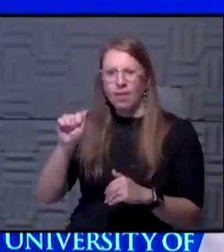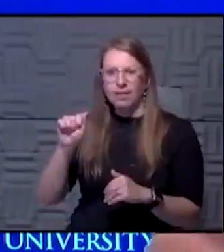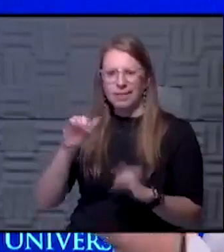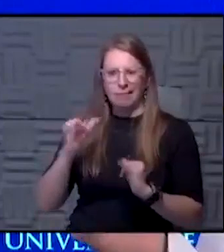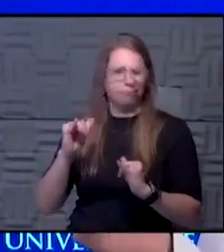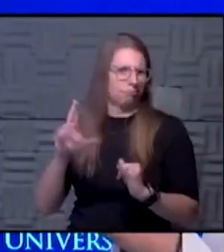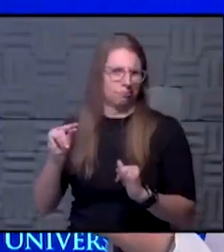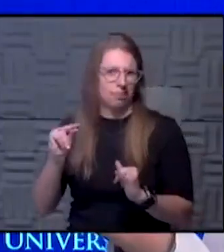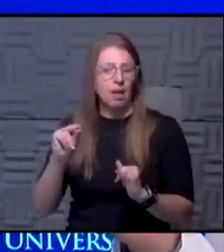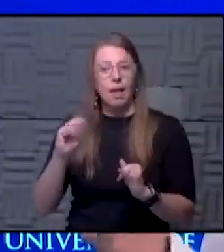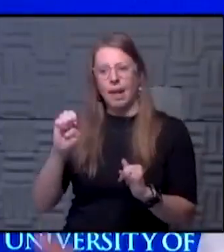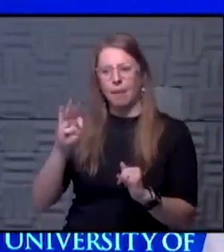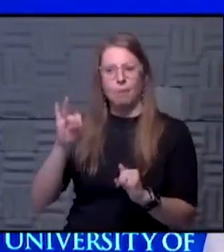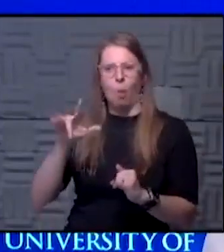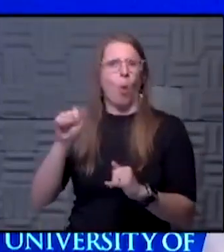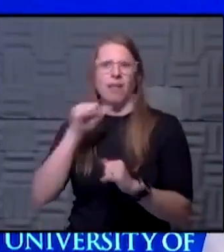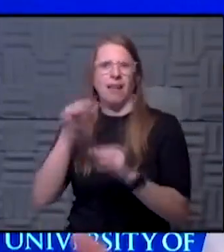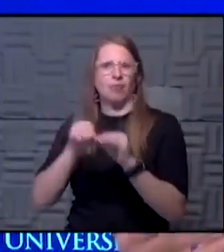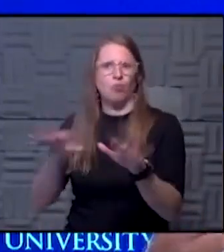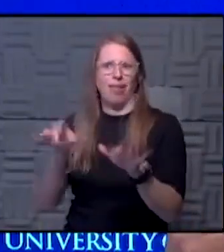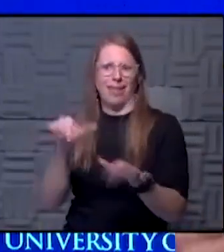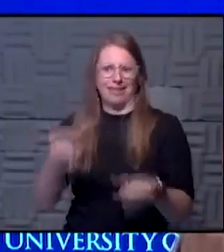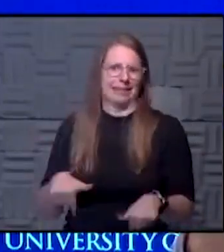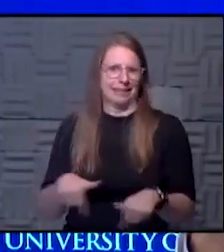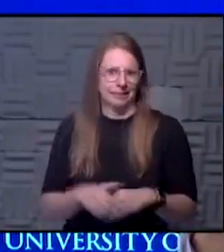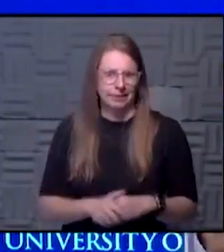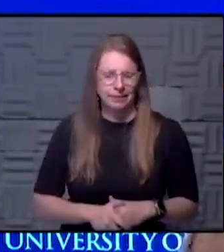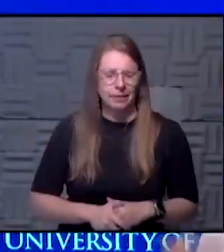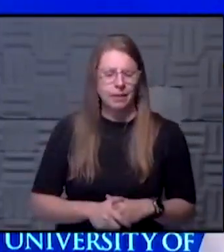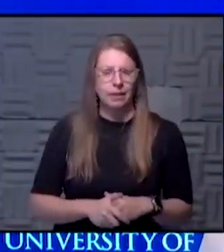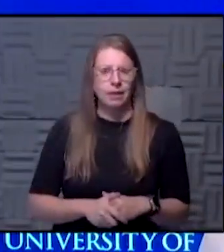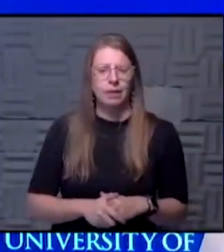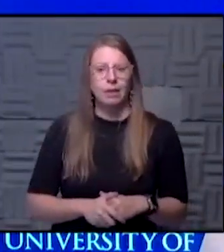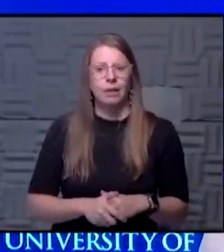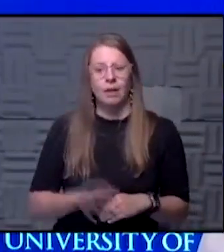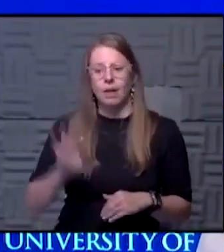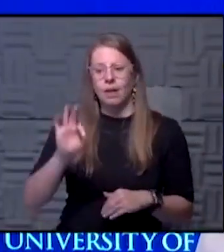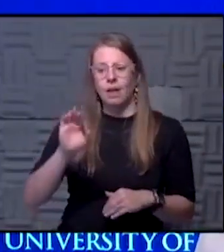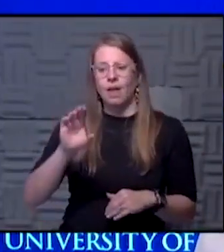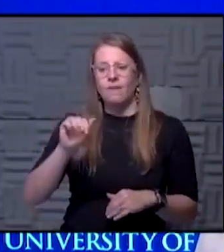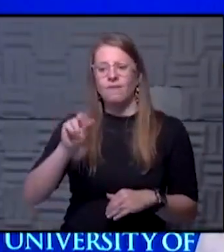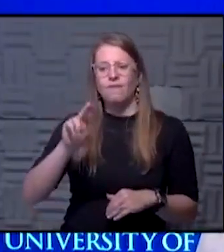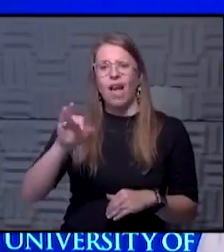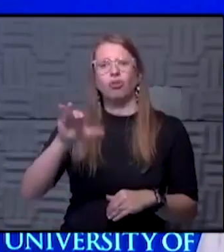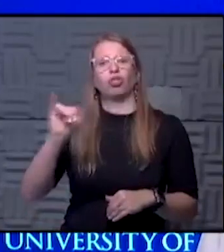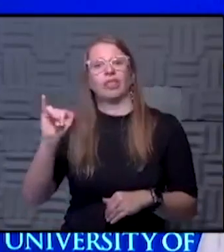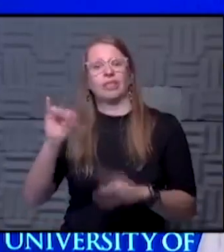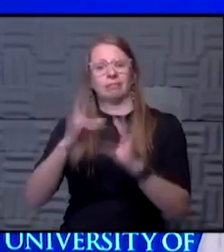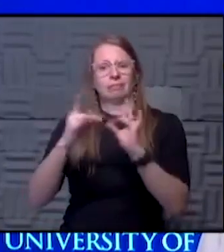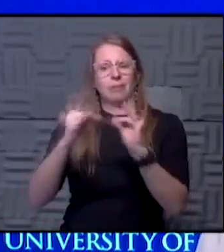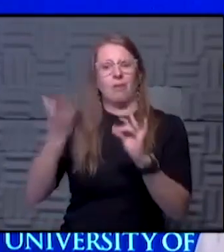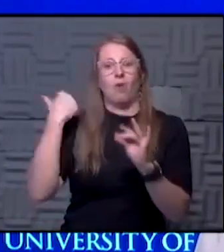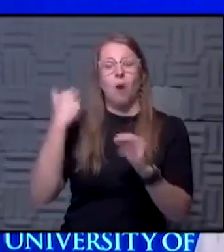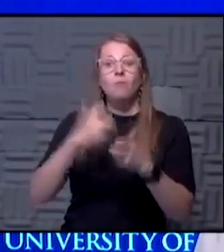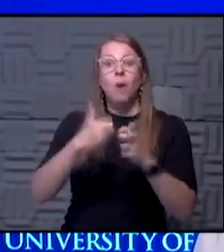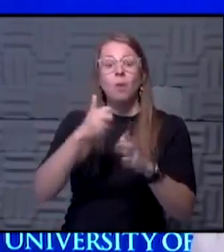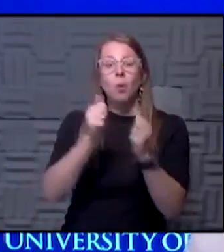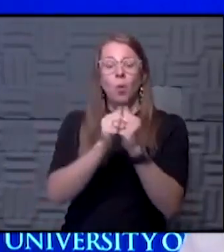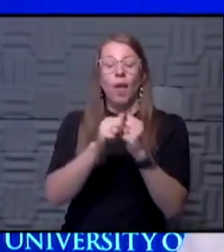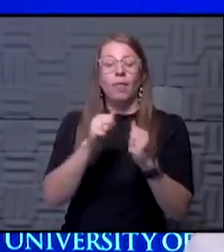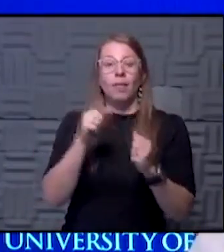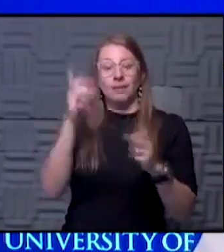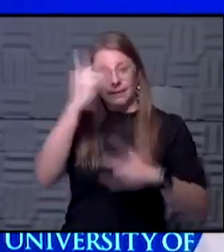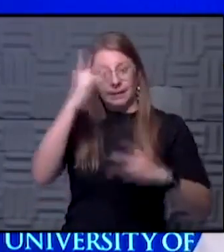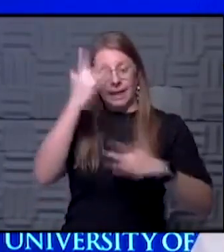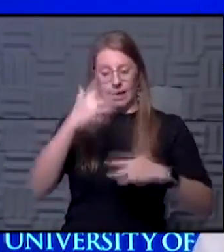Ebola doesn't, to your point, Ebola doesn't spread like this. Right. This is the problem, and Fauci said it very early on. The problem is this disease is respirable